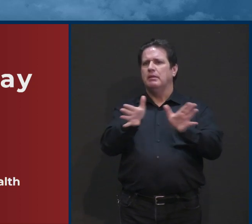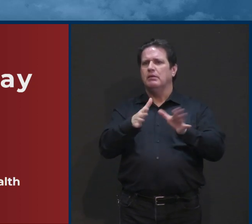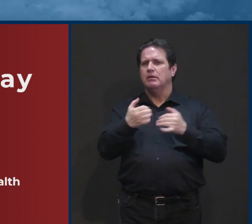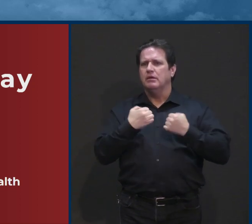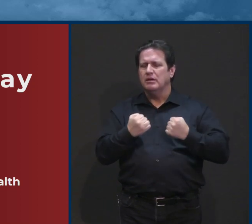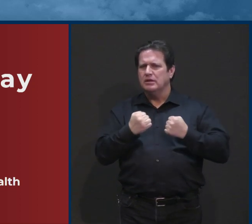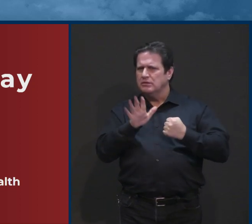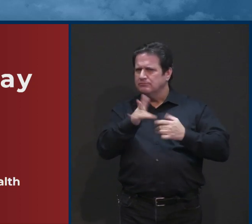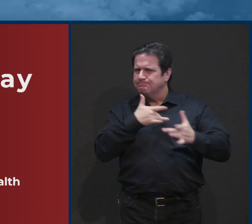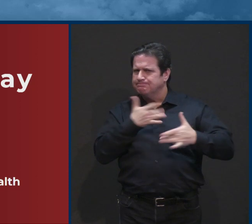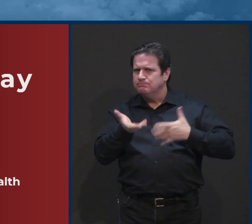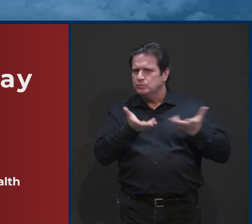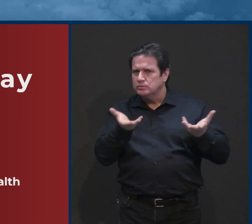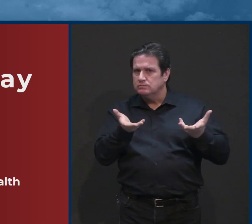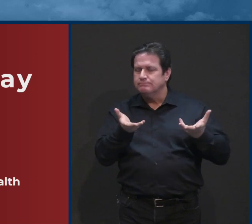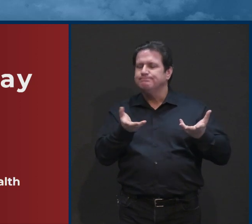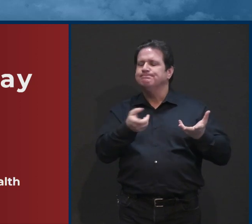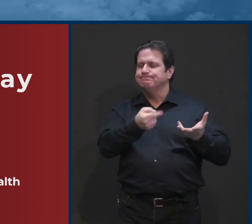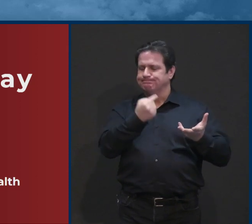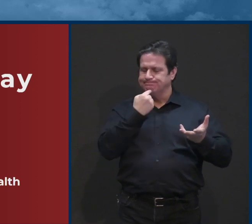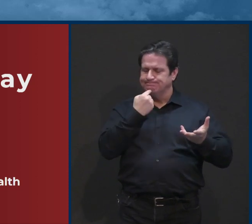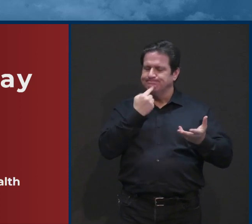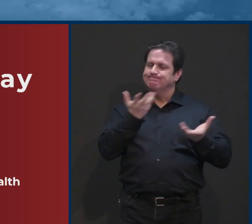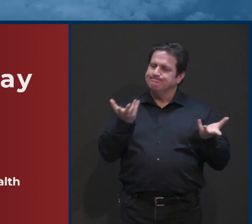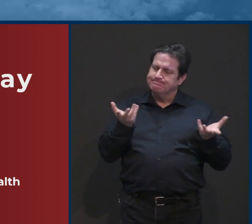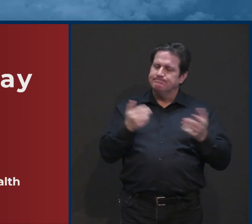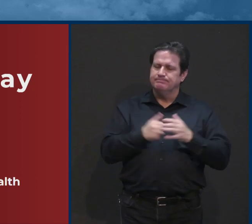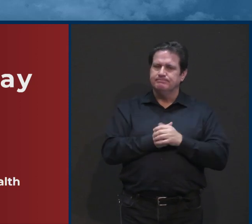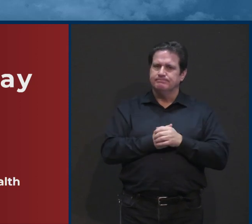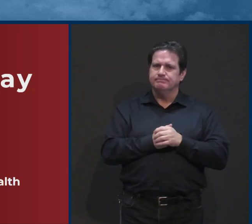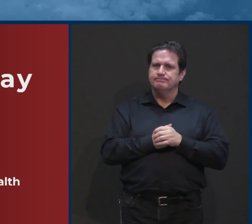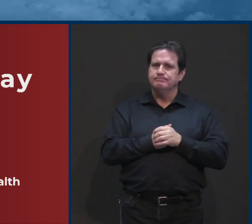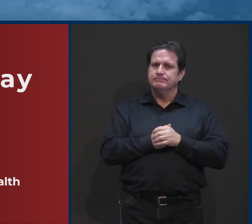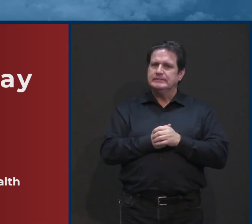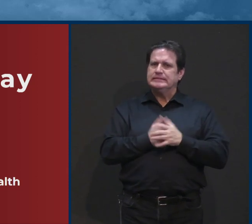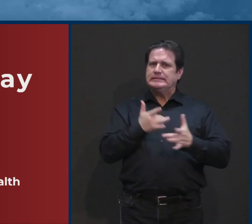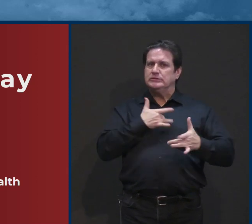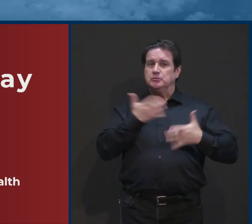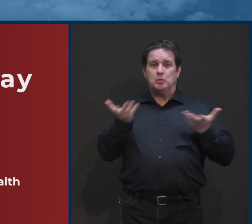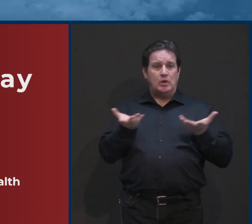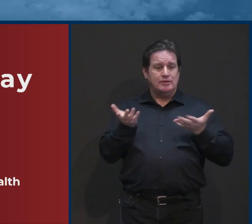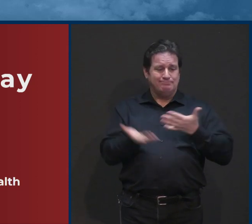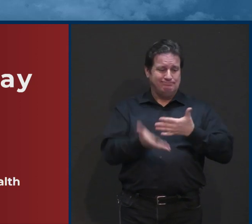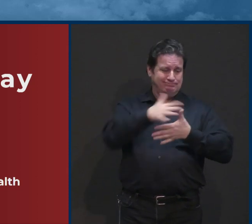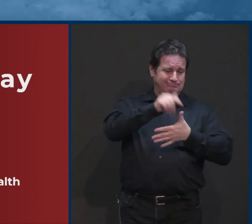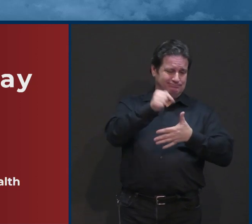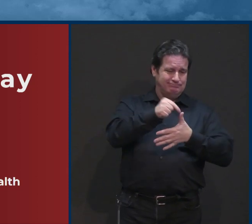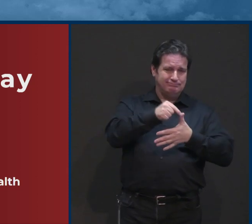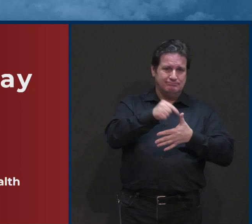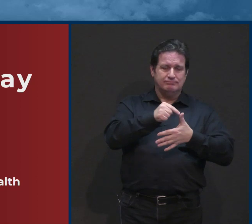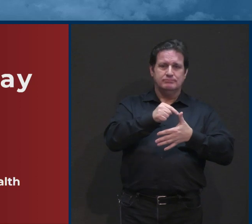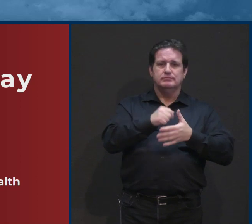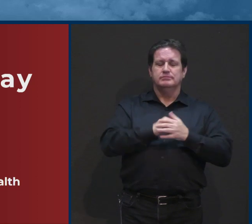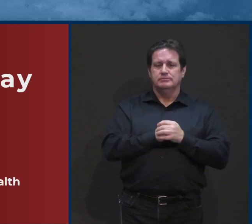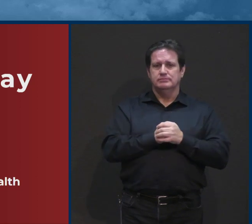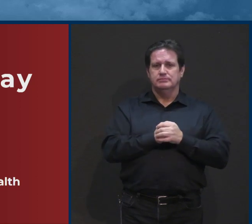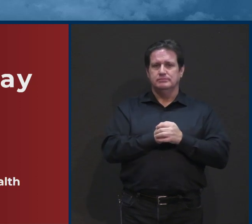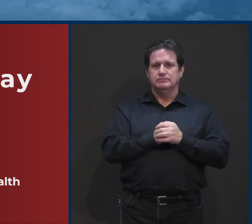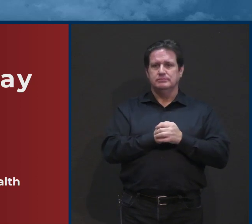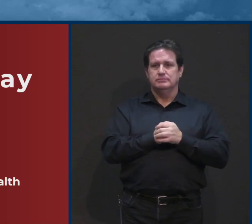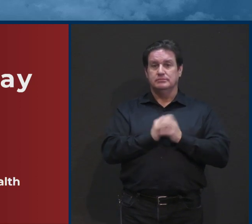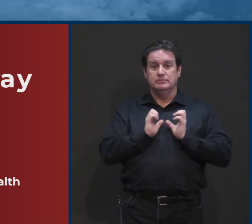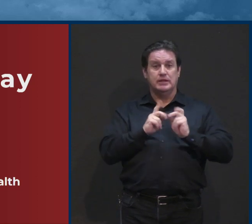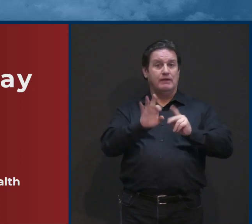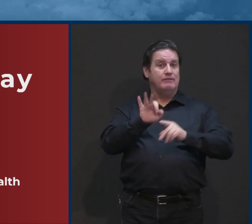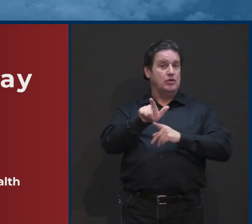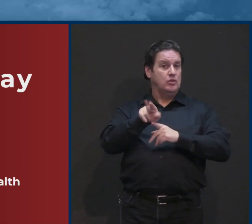her biggest concern was. And she said that her biggest concern was the return of a